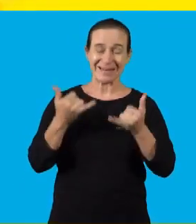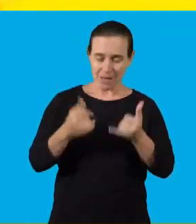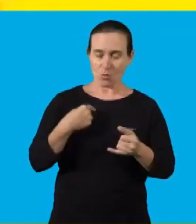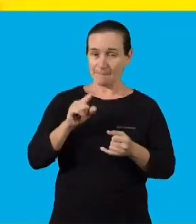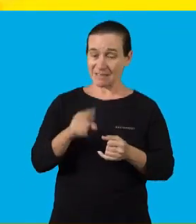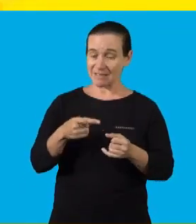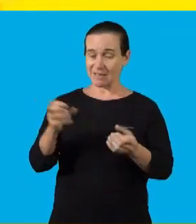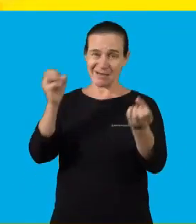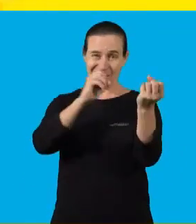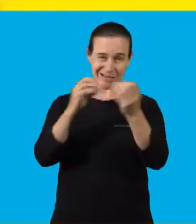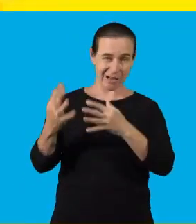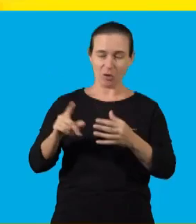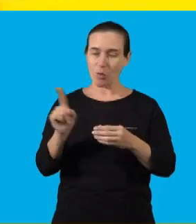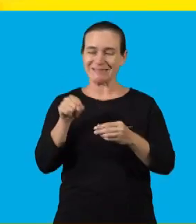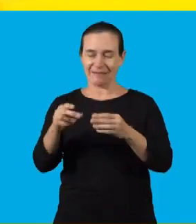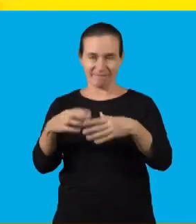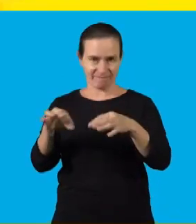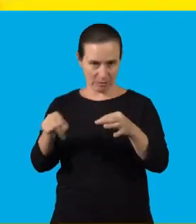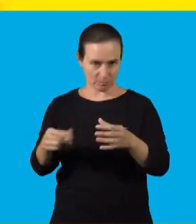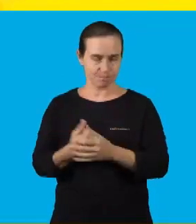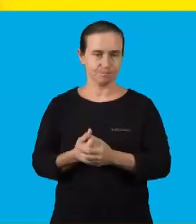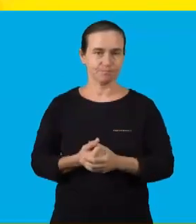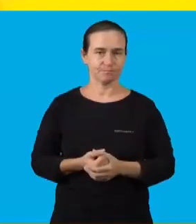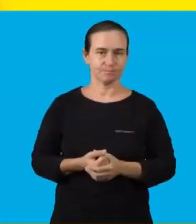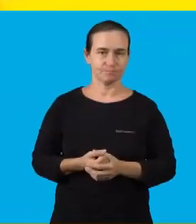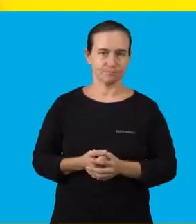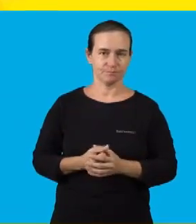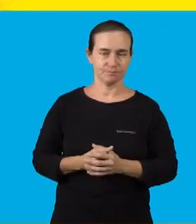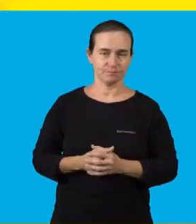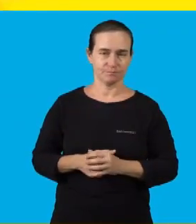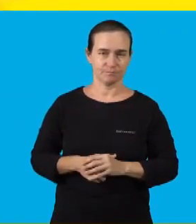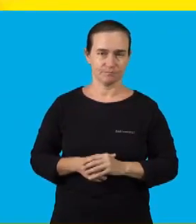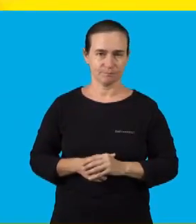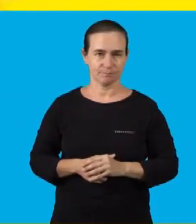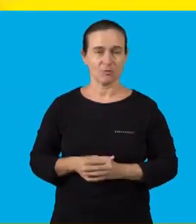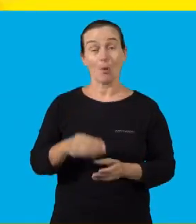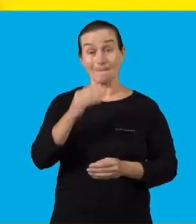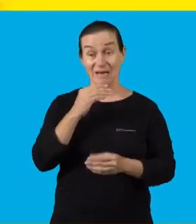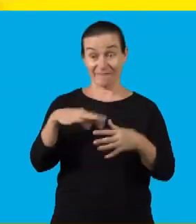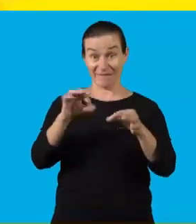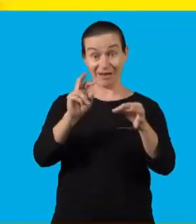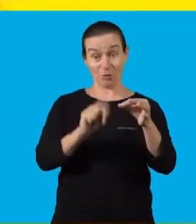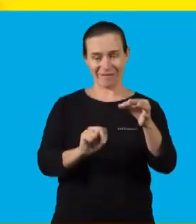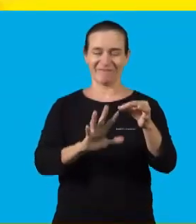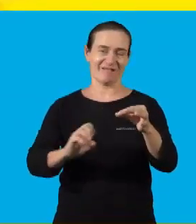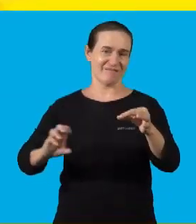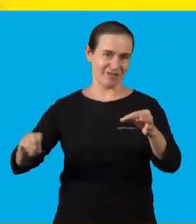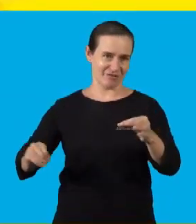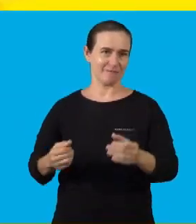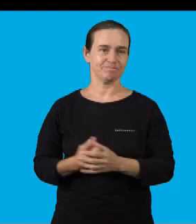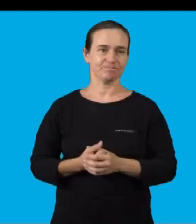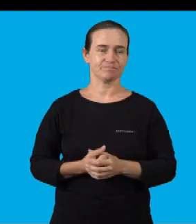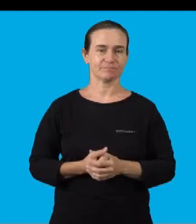to calculate, the 500th term. So they are giving you the value of n, which is